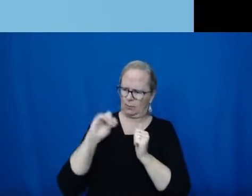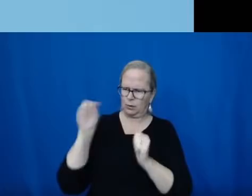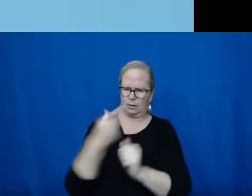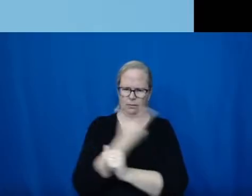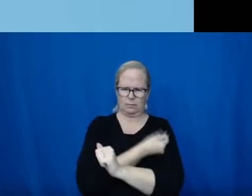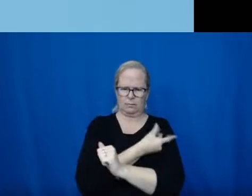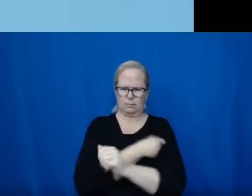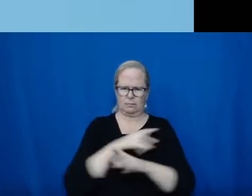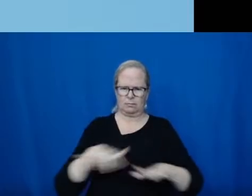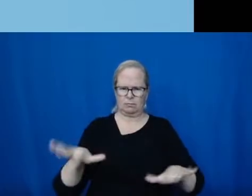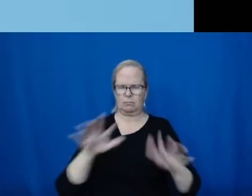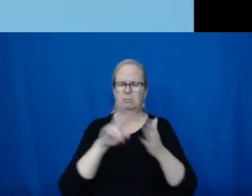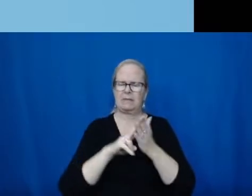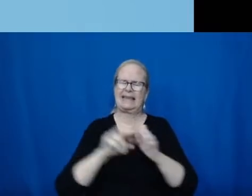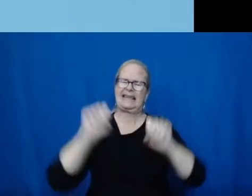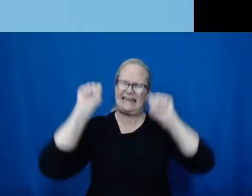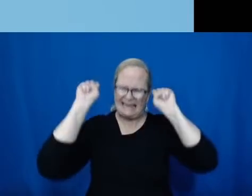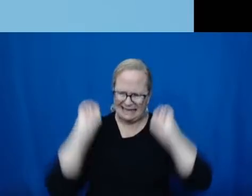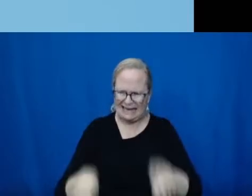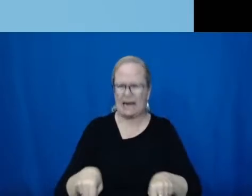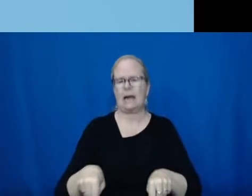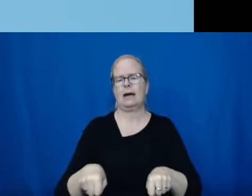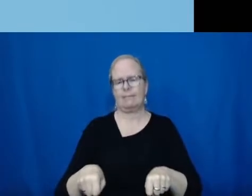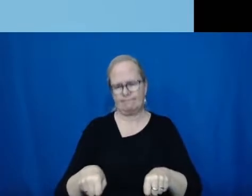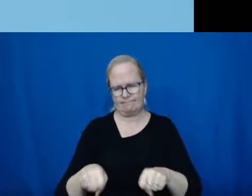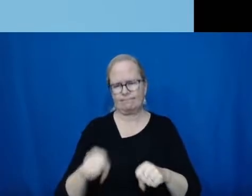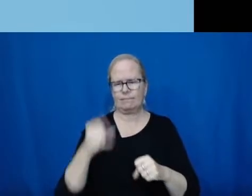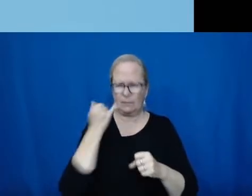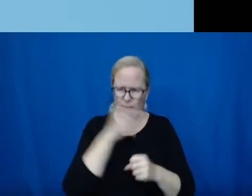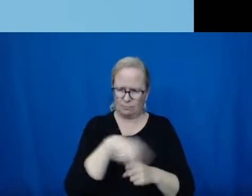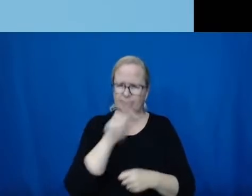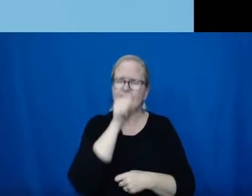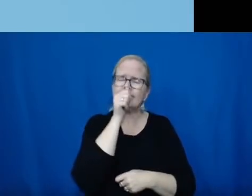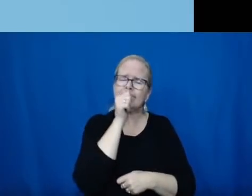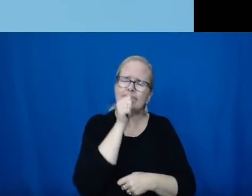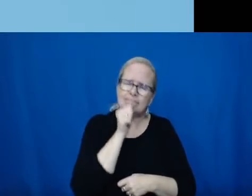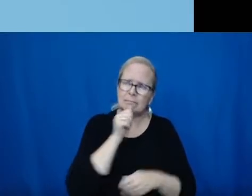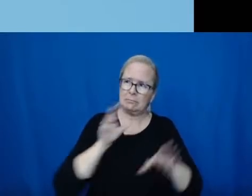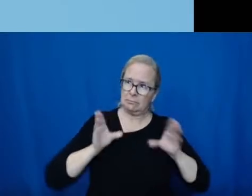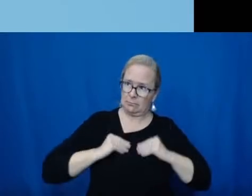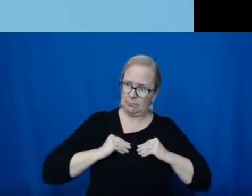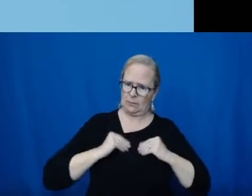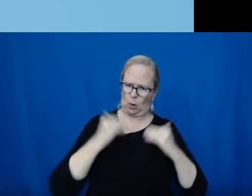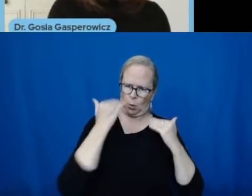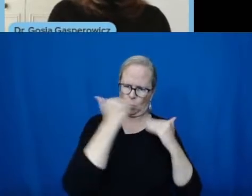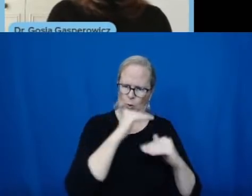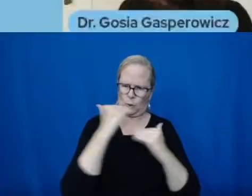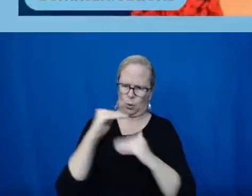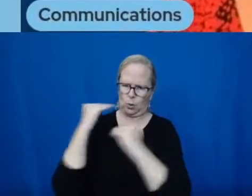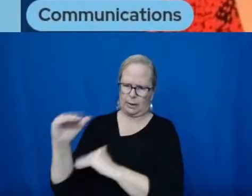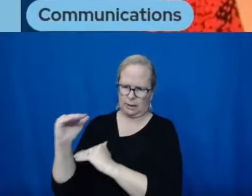in protection against importations. Thank you.